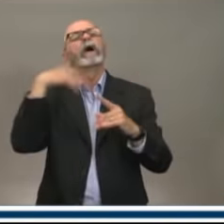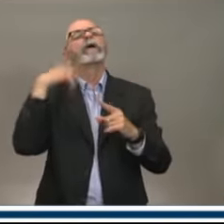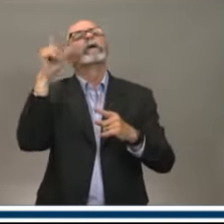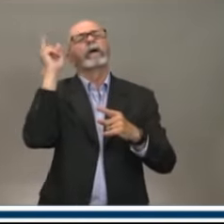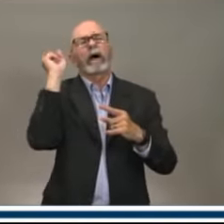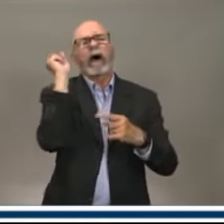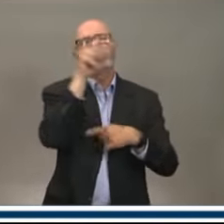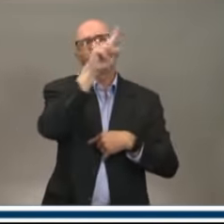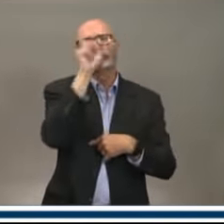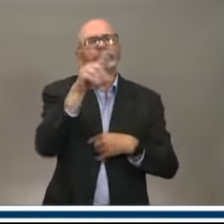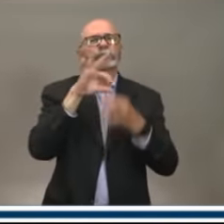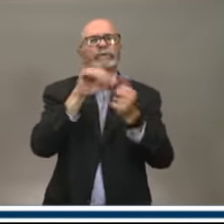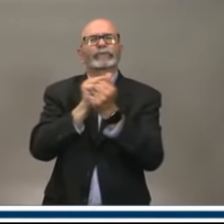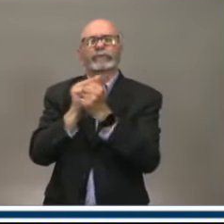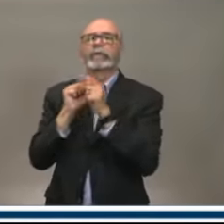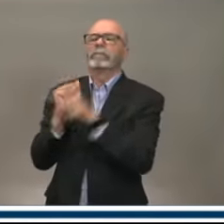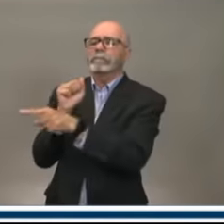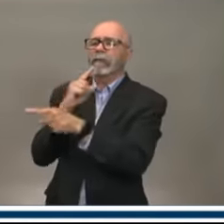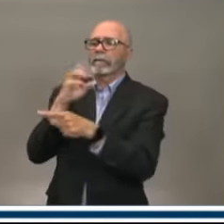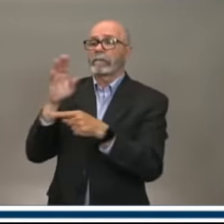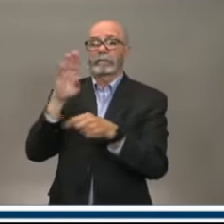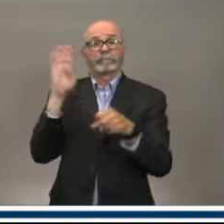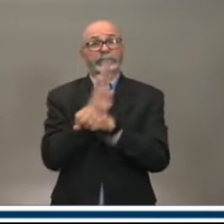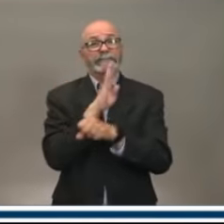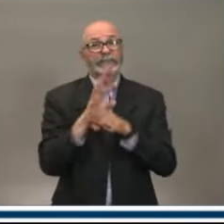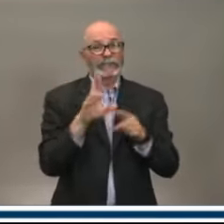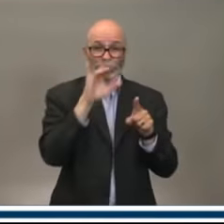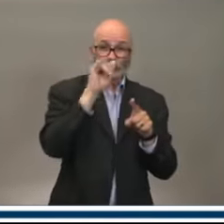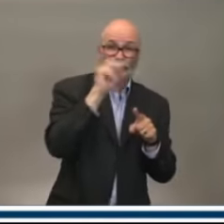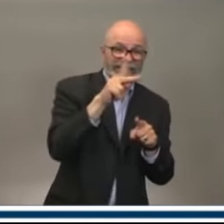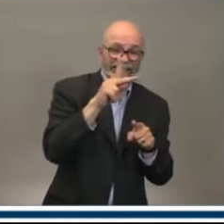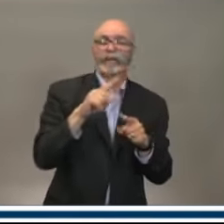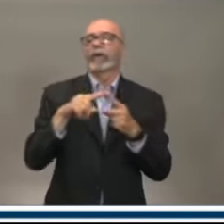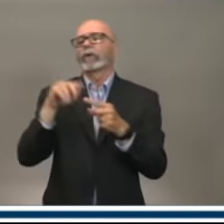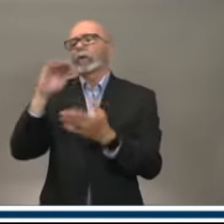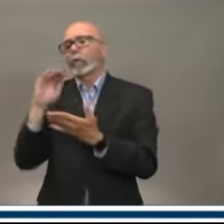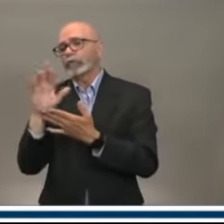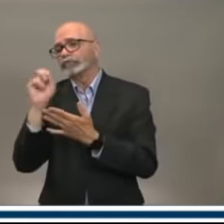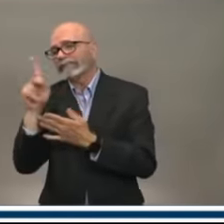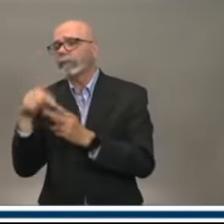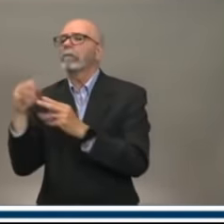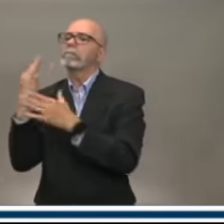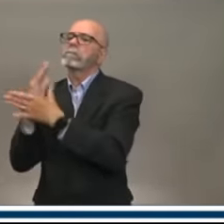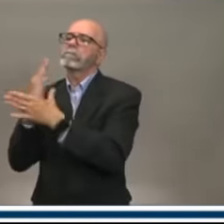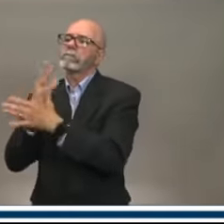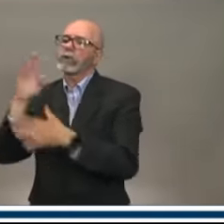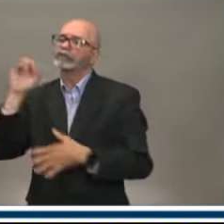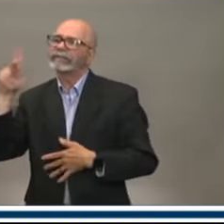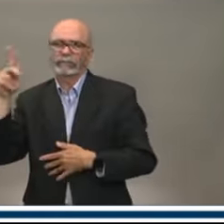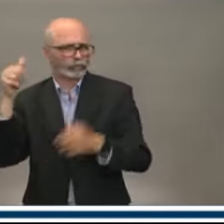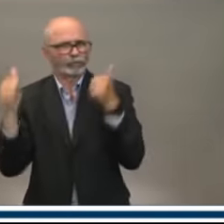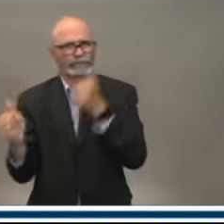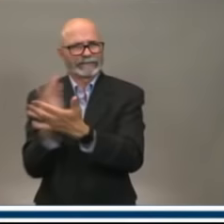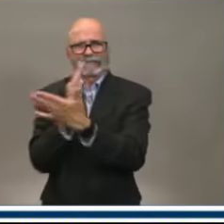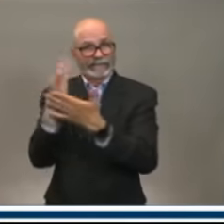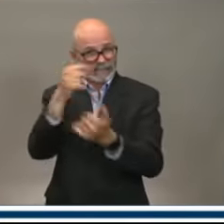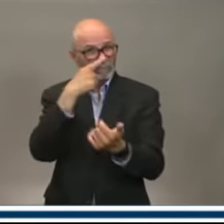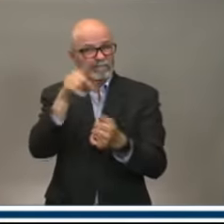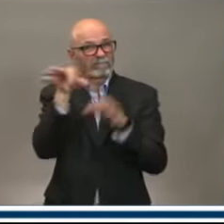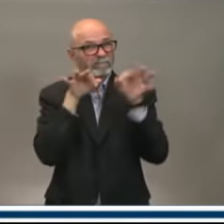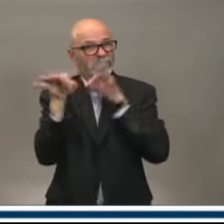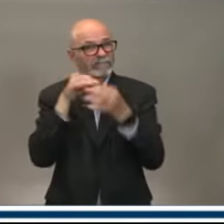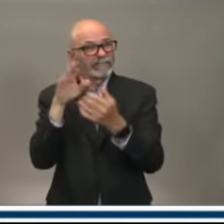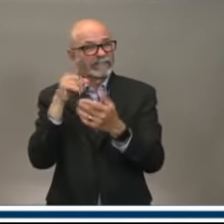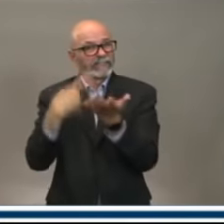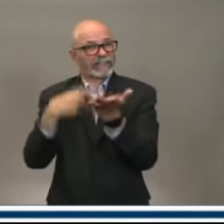those is that future discussions, or do we already have some idea of what businesses are what? So we look at